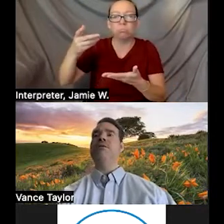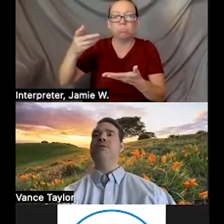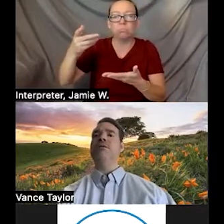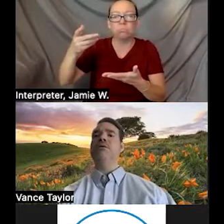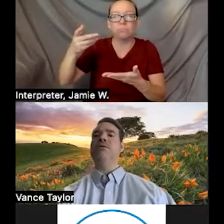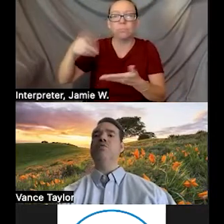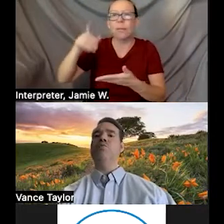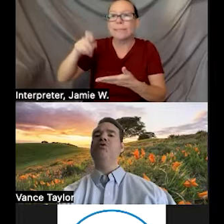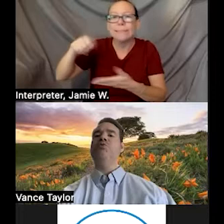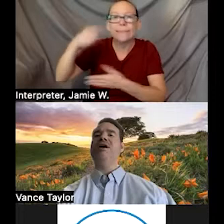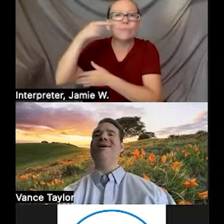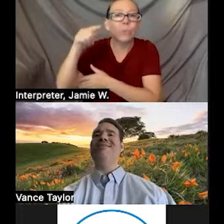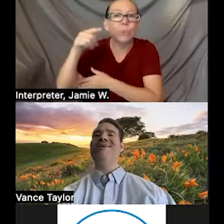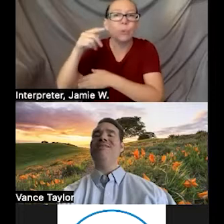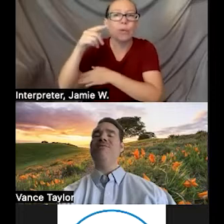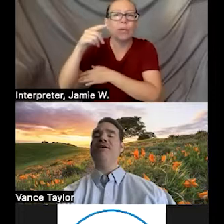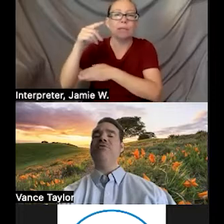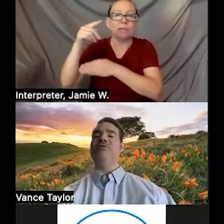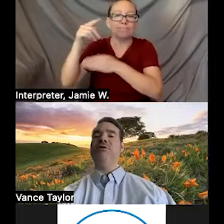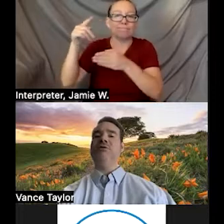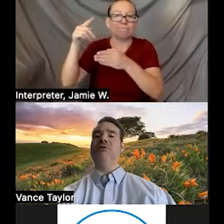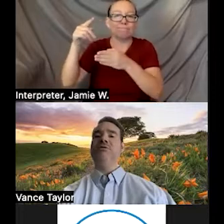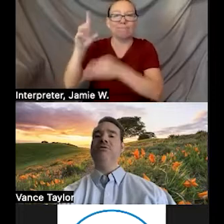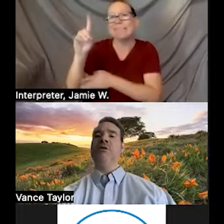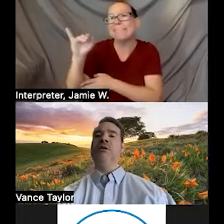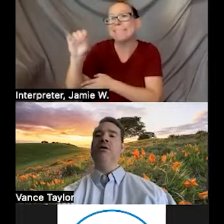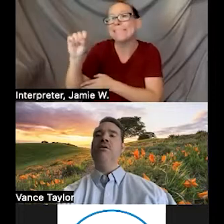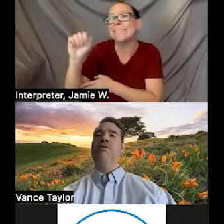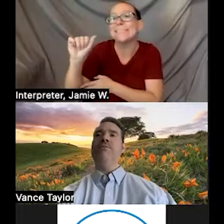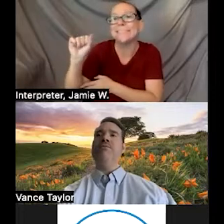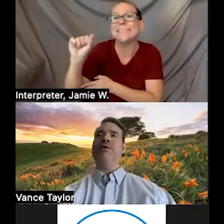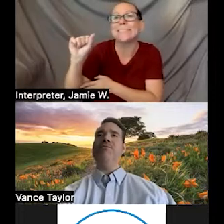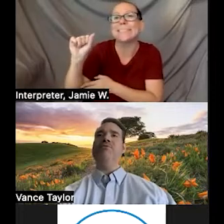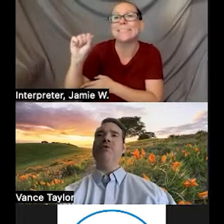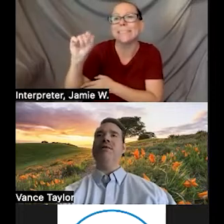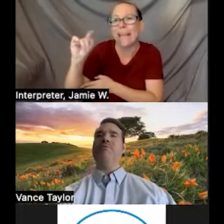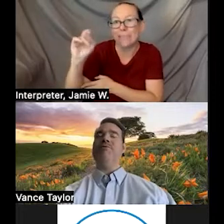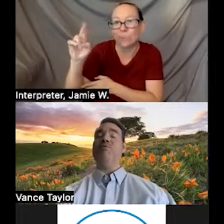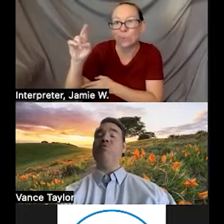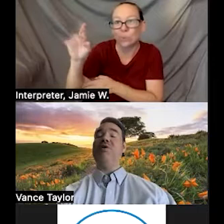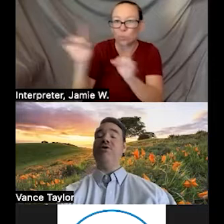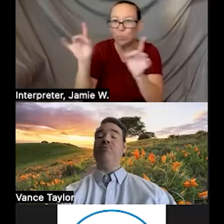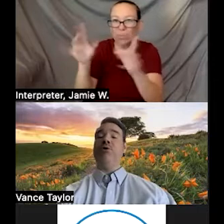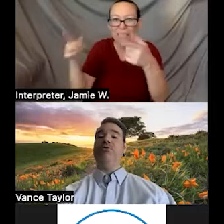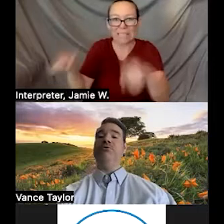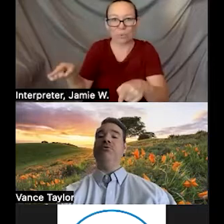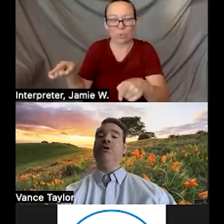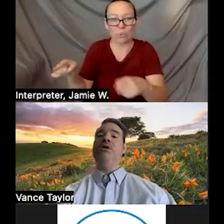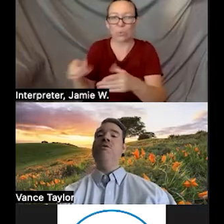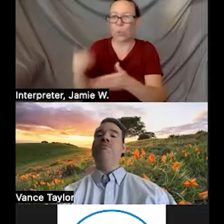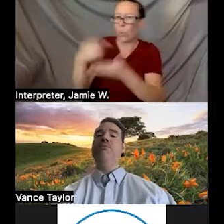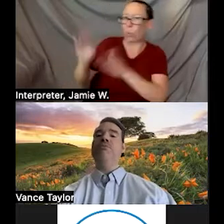And once we identify those needs, how do we work collaboratively with our